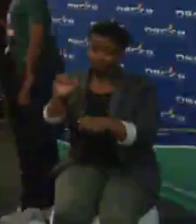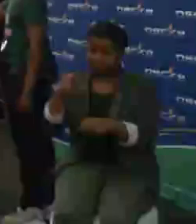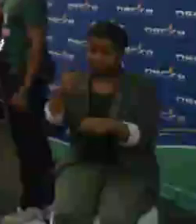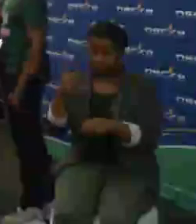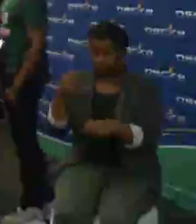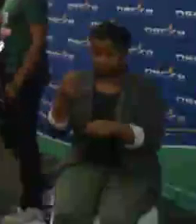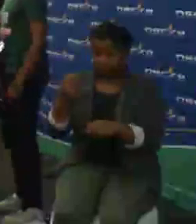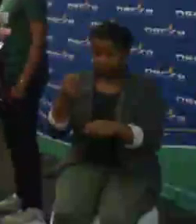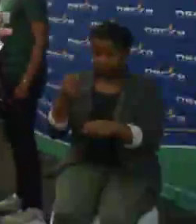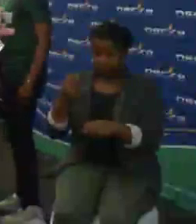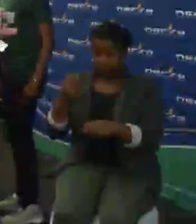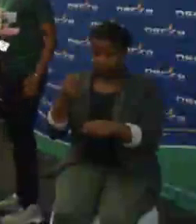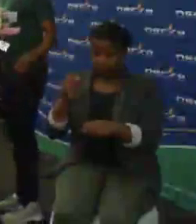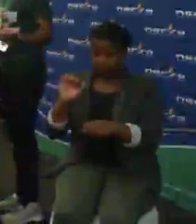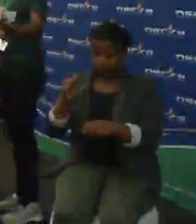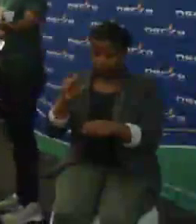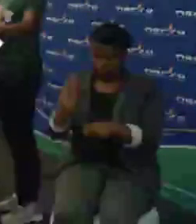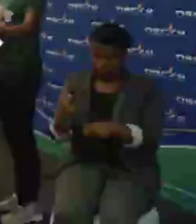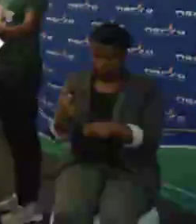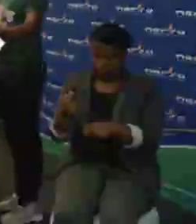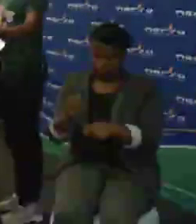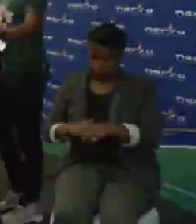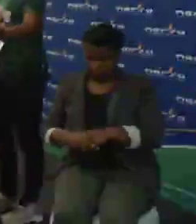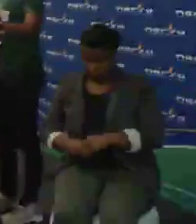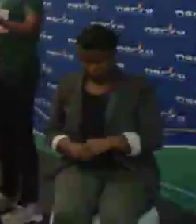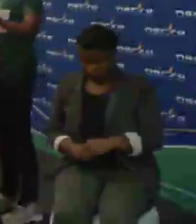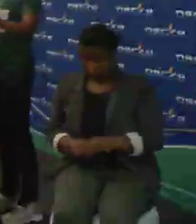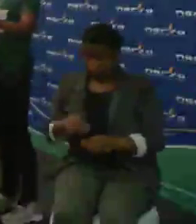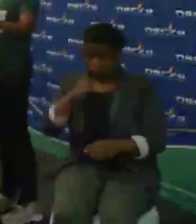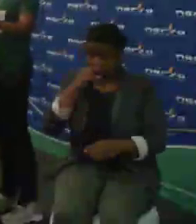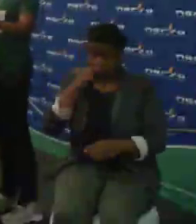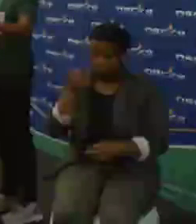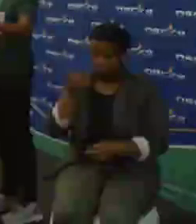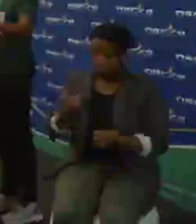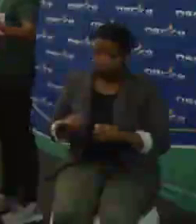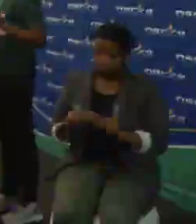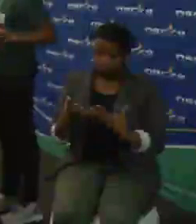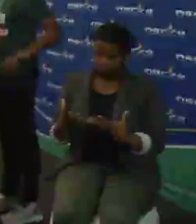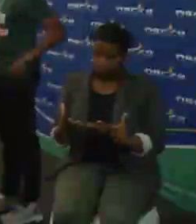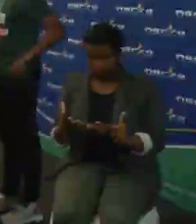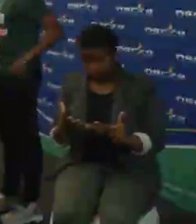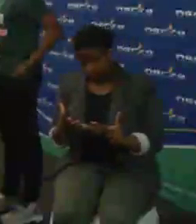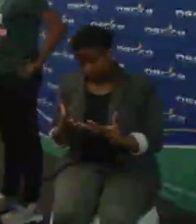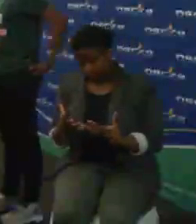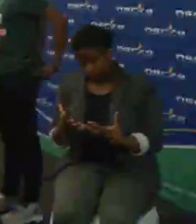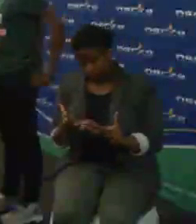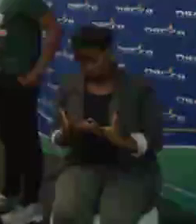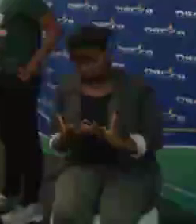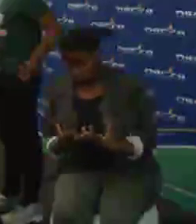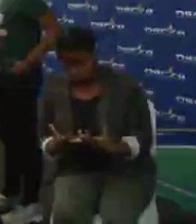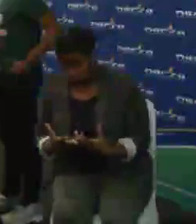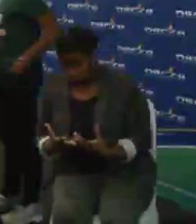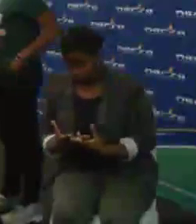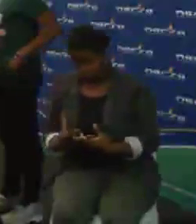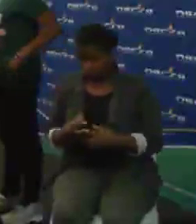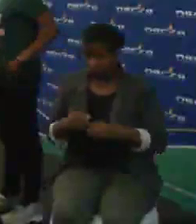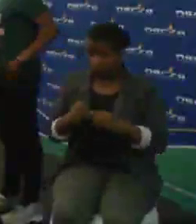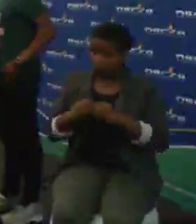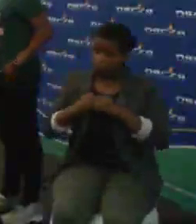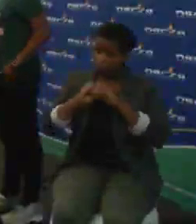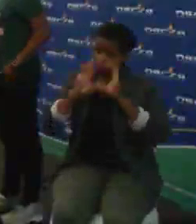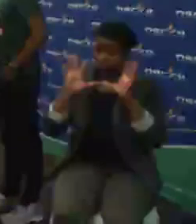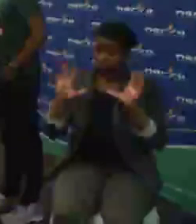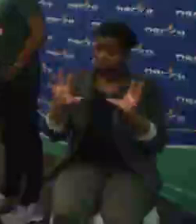I do. Yes, I do. All right, please state your name and your and the views you are going to